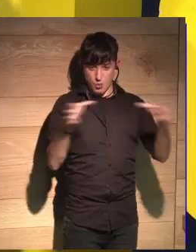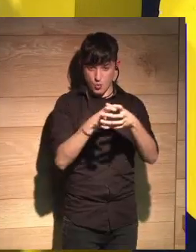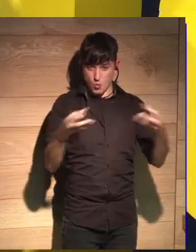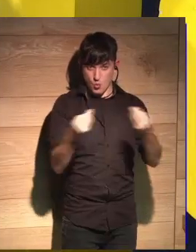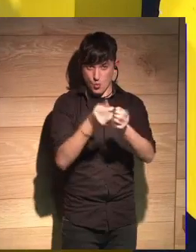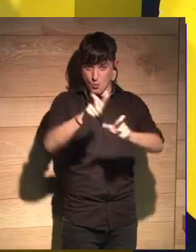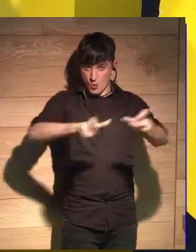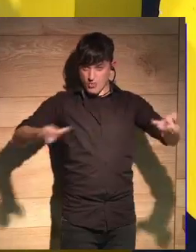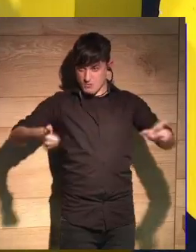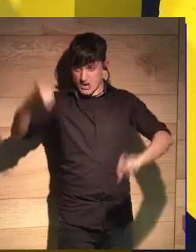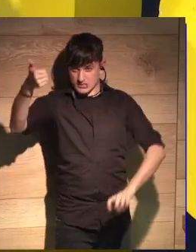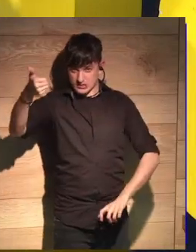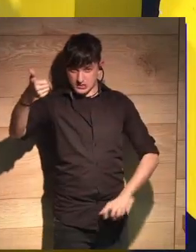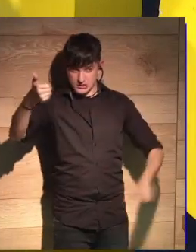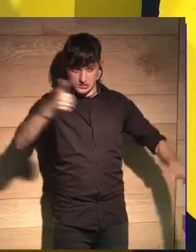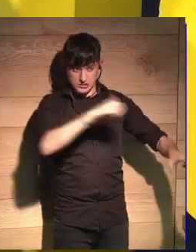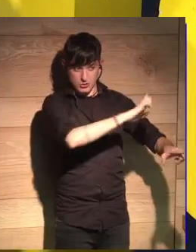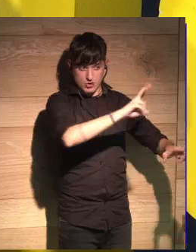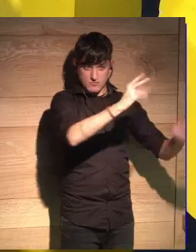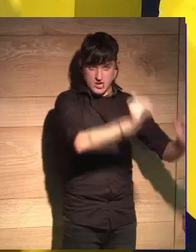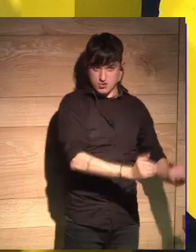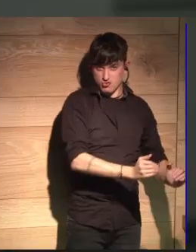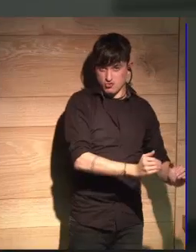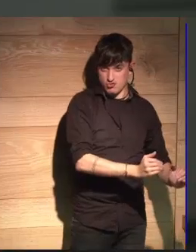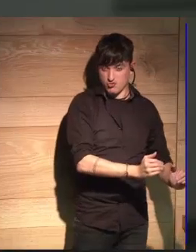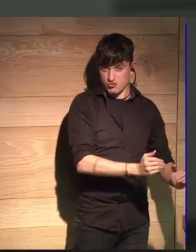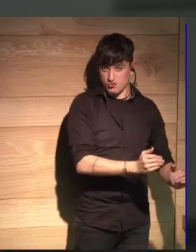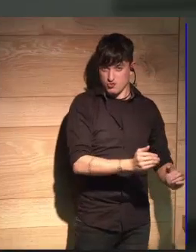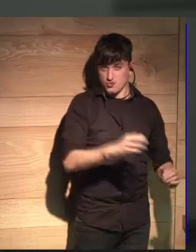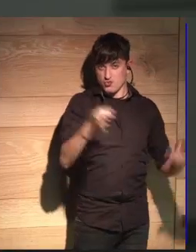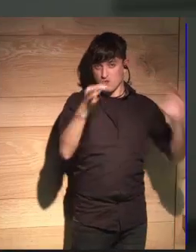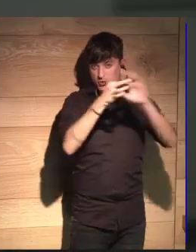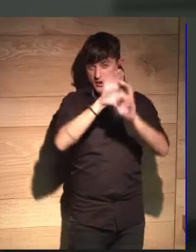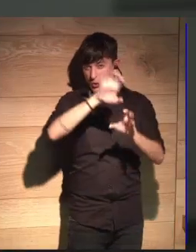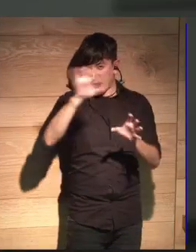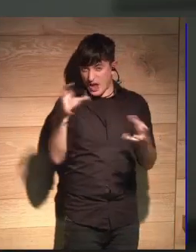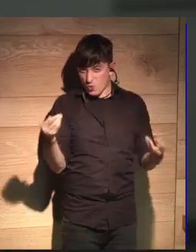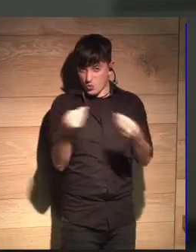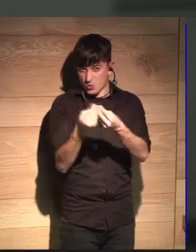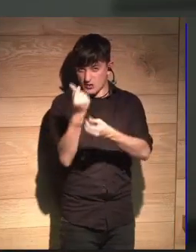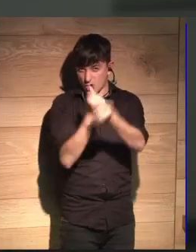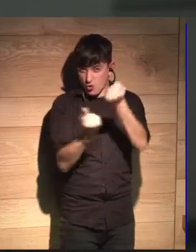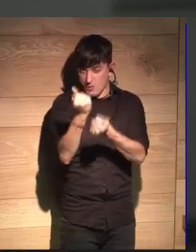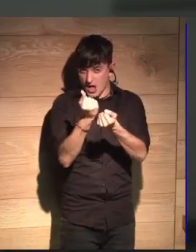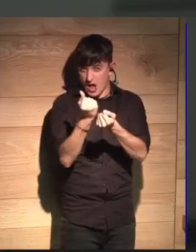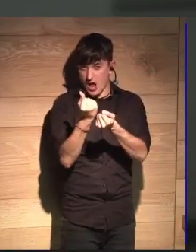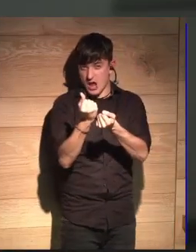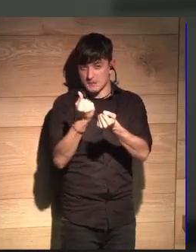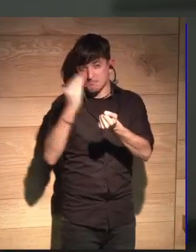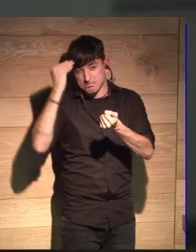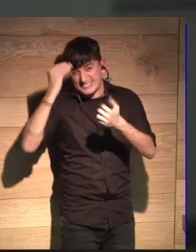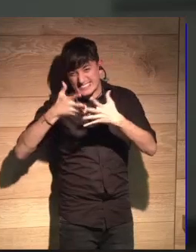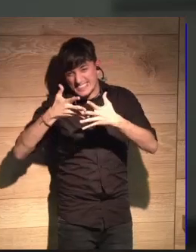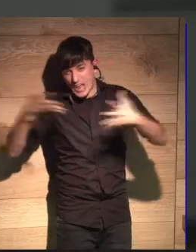United States. The EU collectively, I think its economy collectively is not quite as large as that of